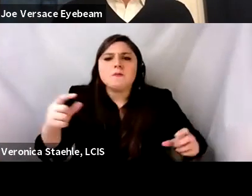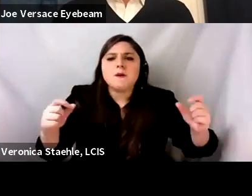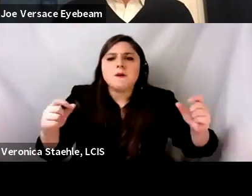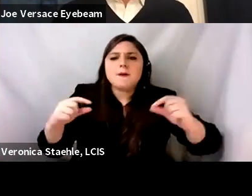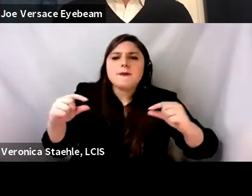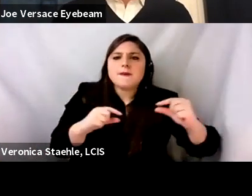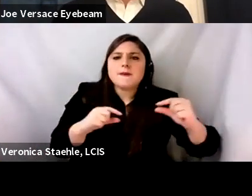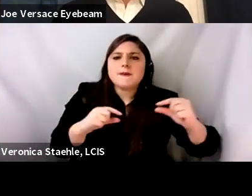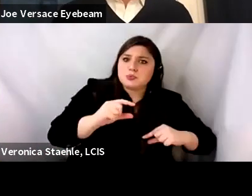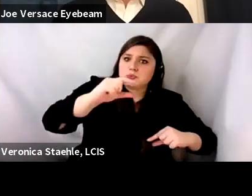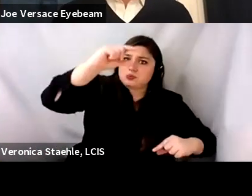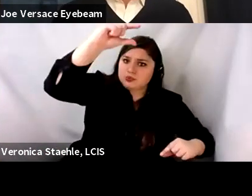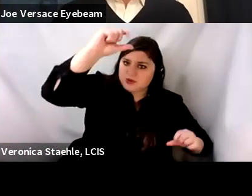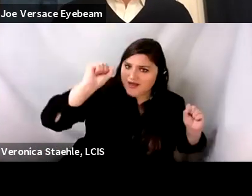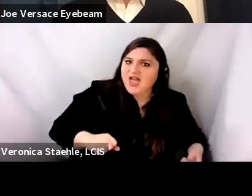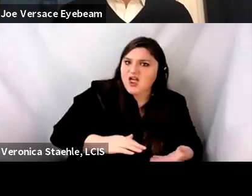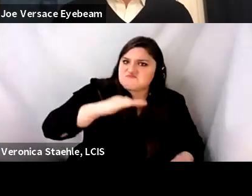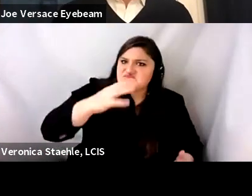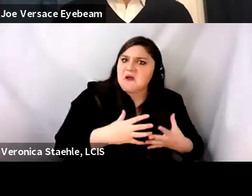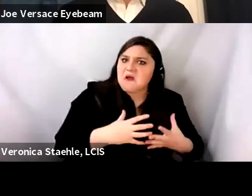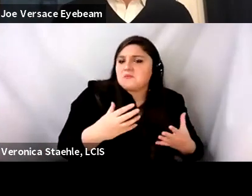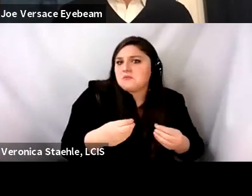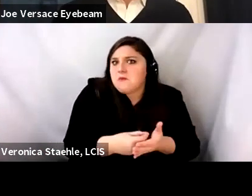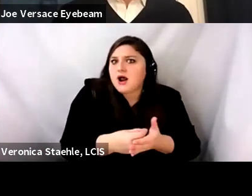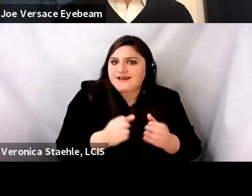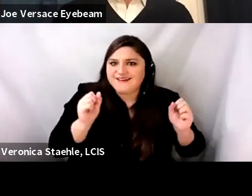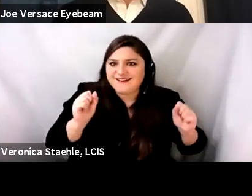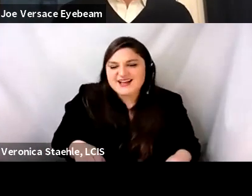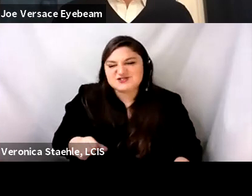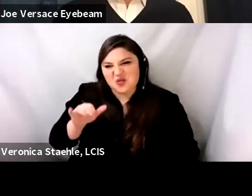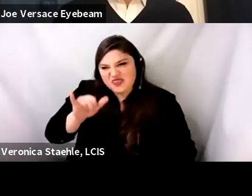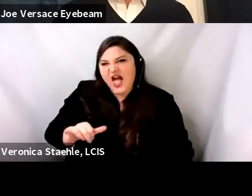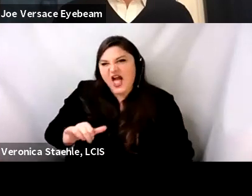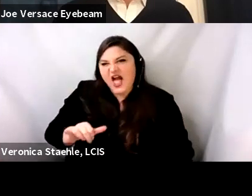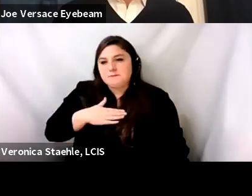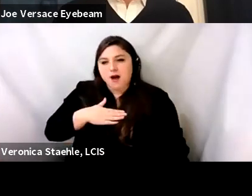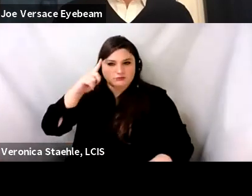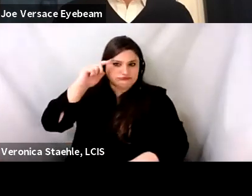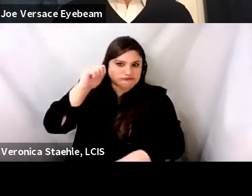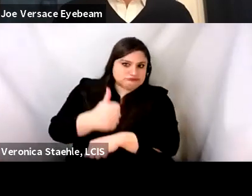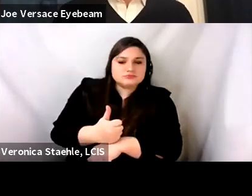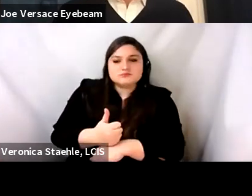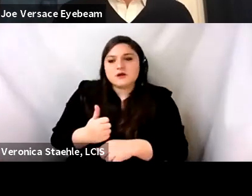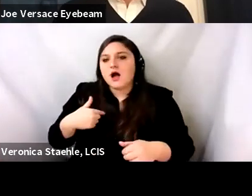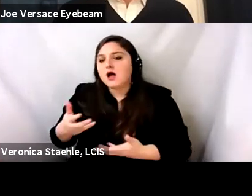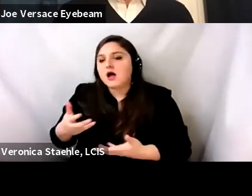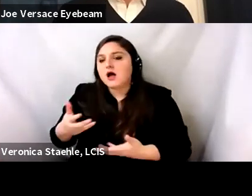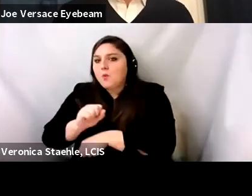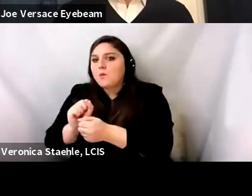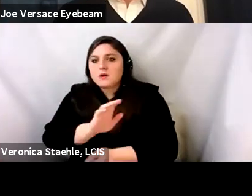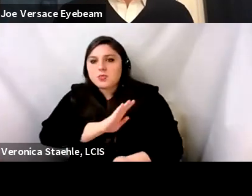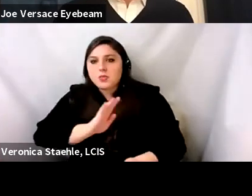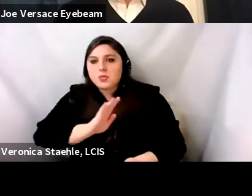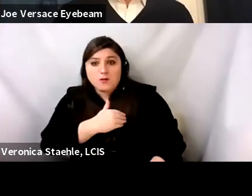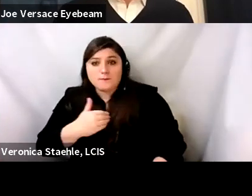made it my business and I've worked with the other board members to sort of fashion a real sort of